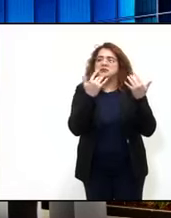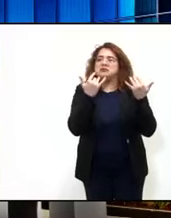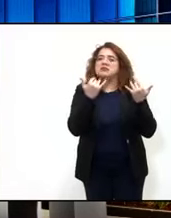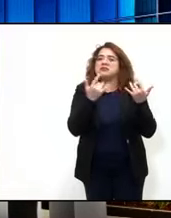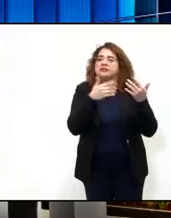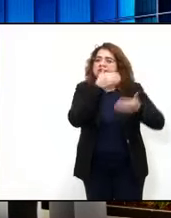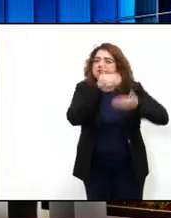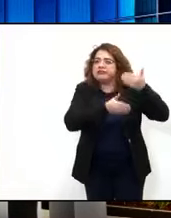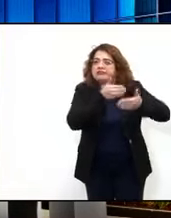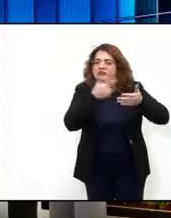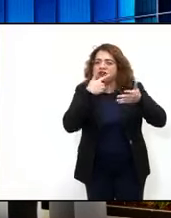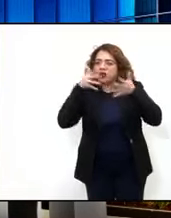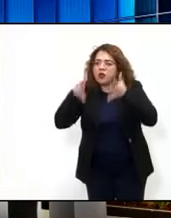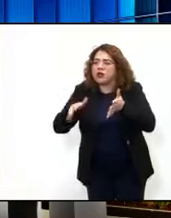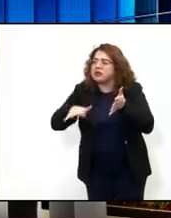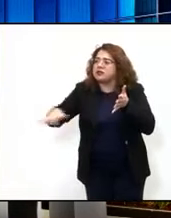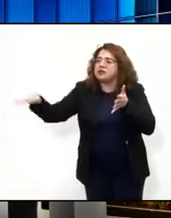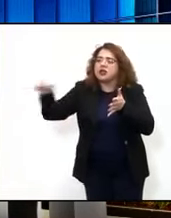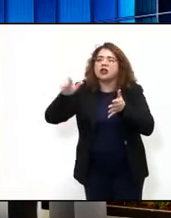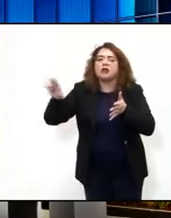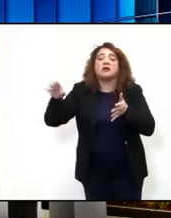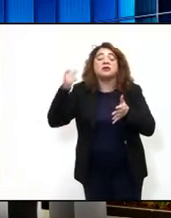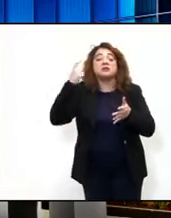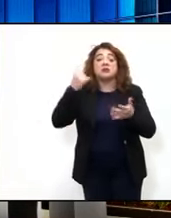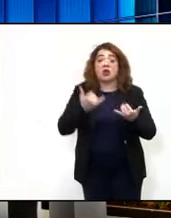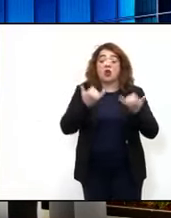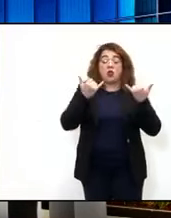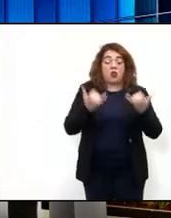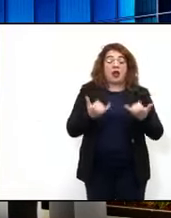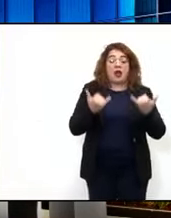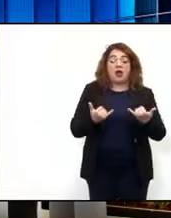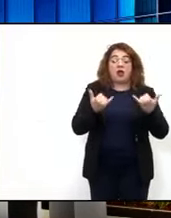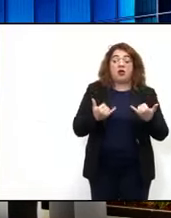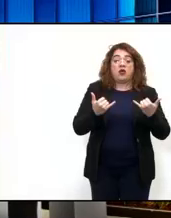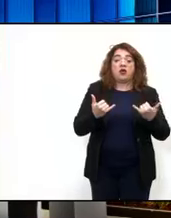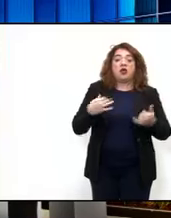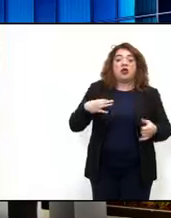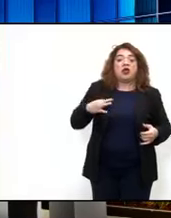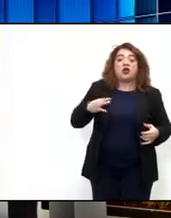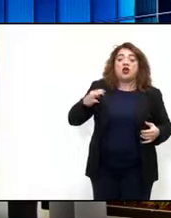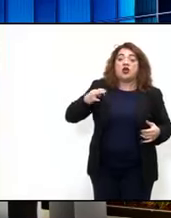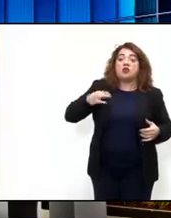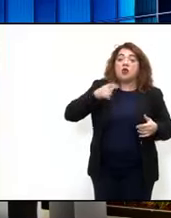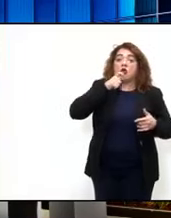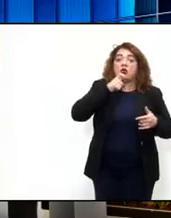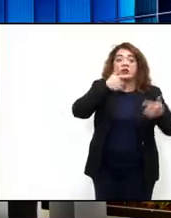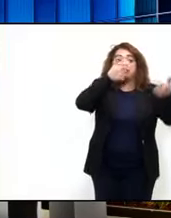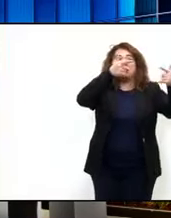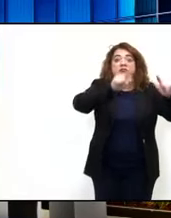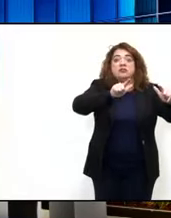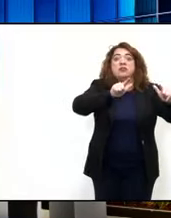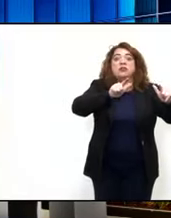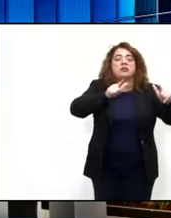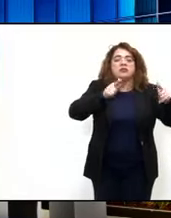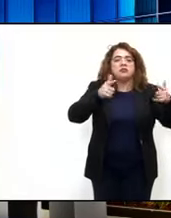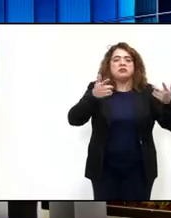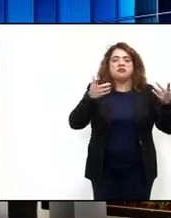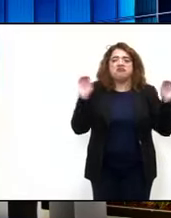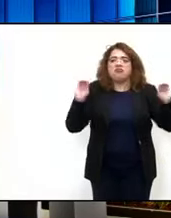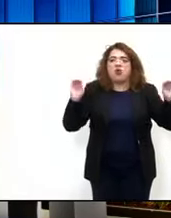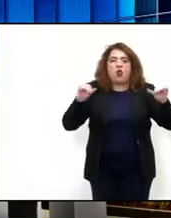So currently there is not another tier that is eligible per the state. So we're in that tier. And